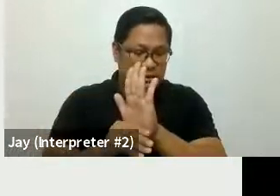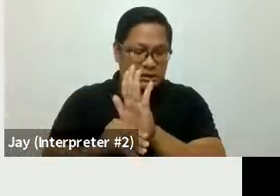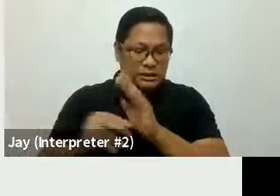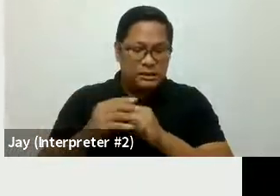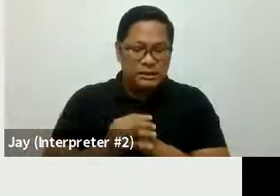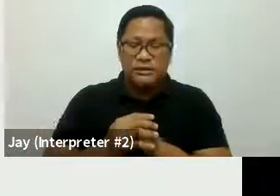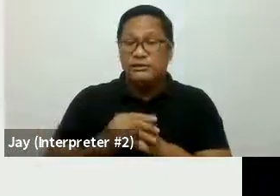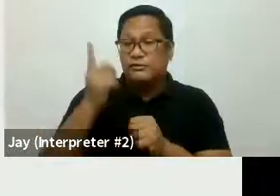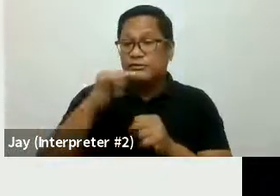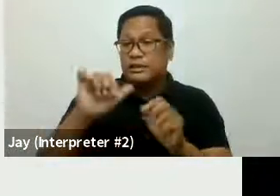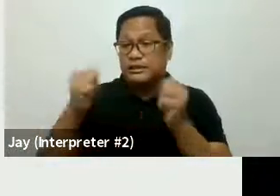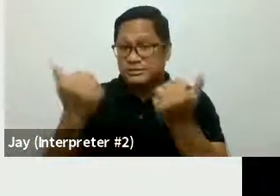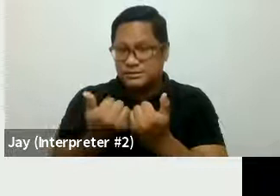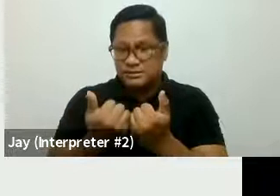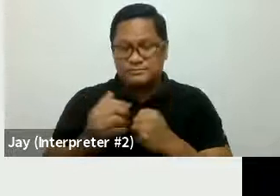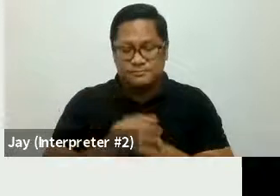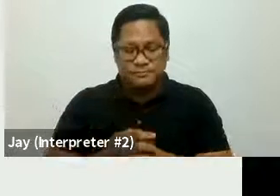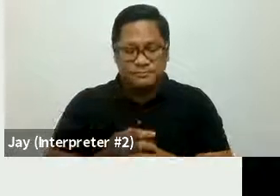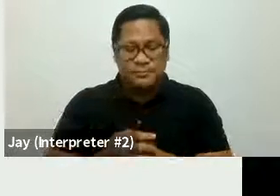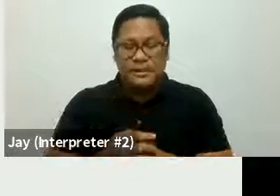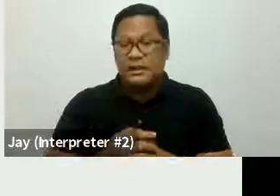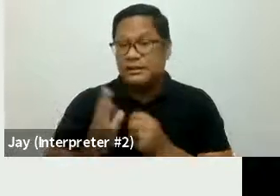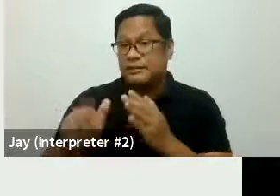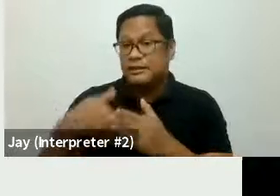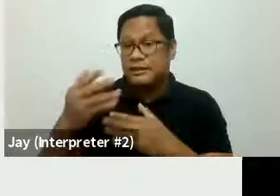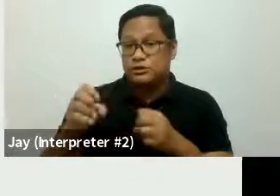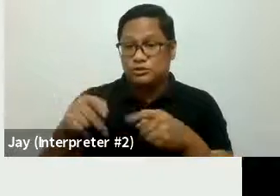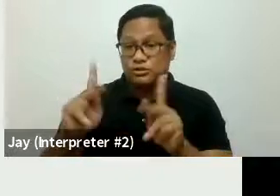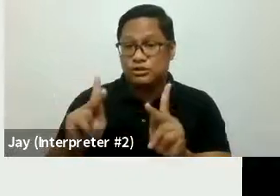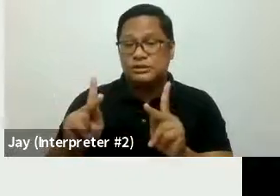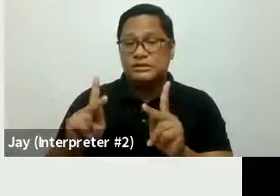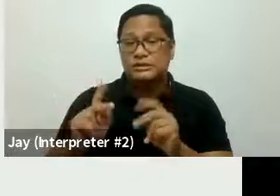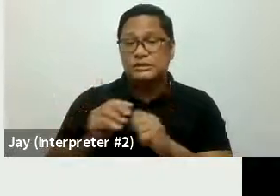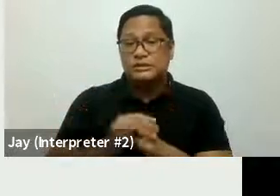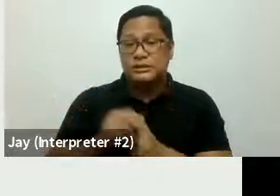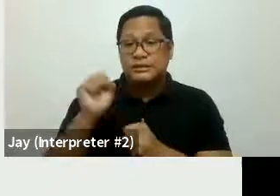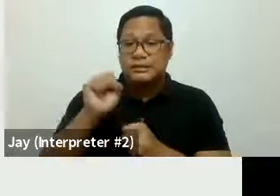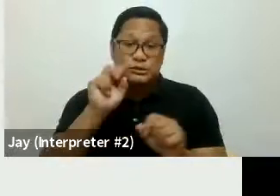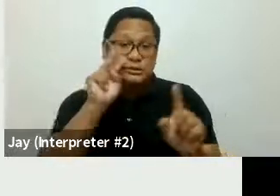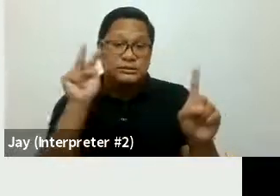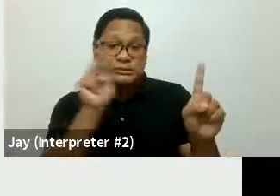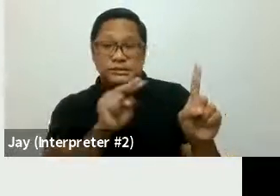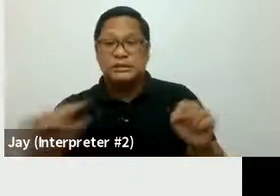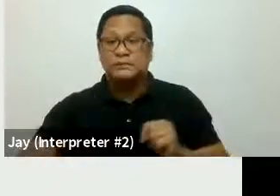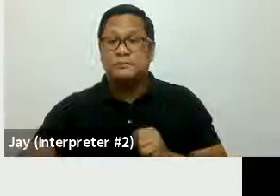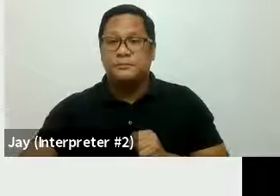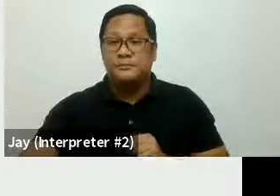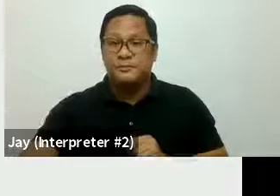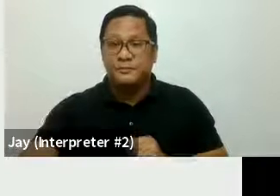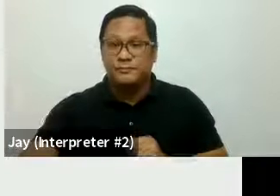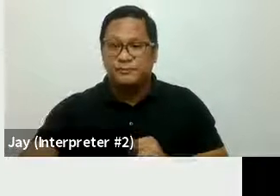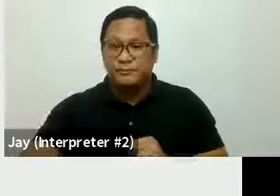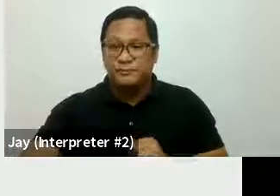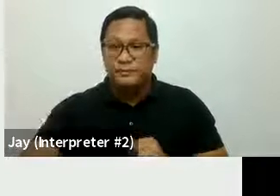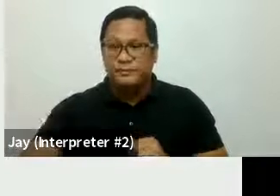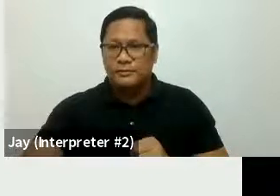several other agencies as well. And the next opportunity is really looking at